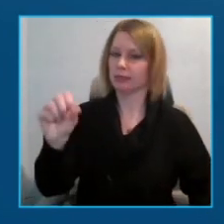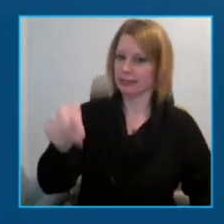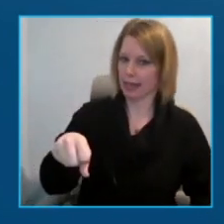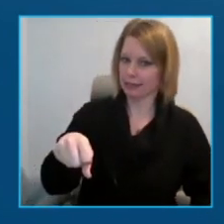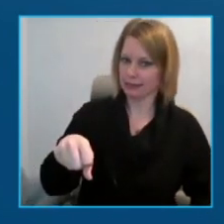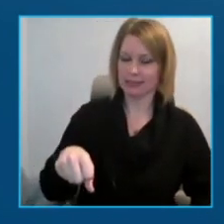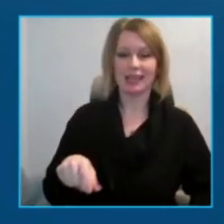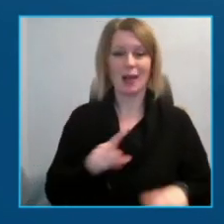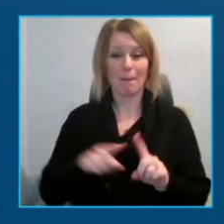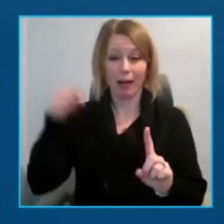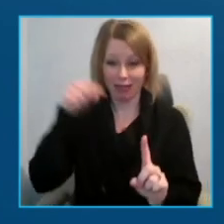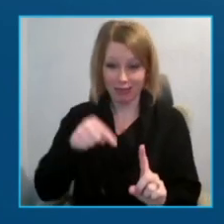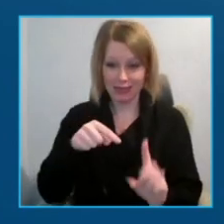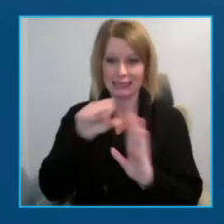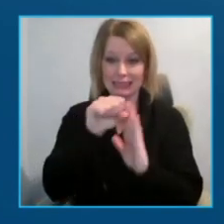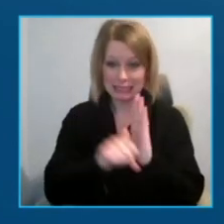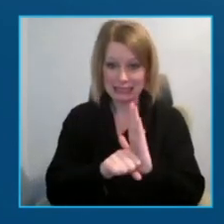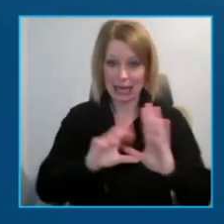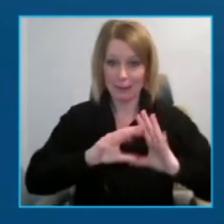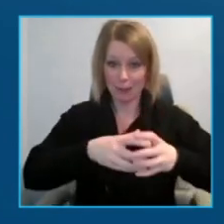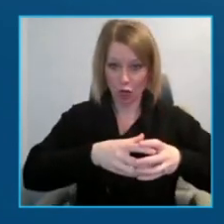especially with respect to